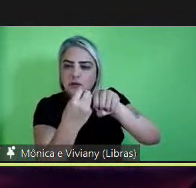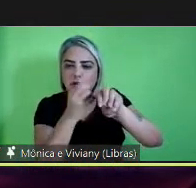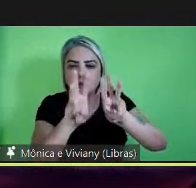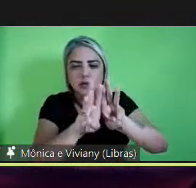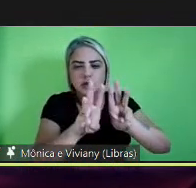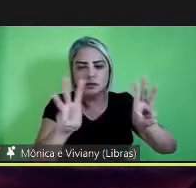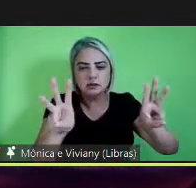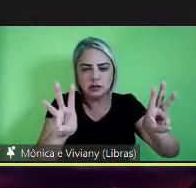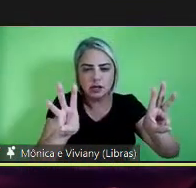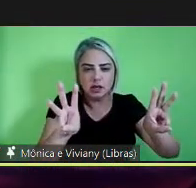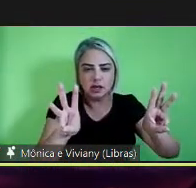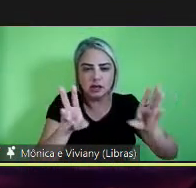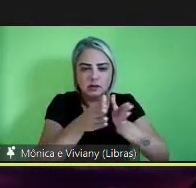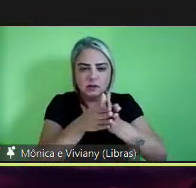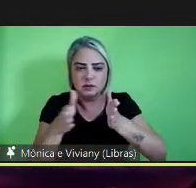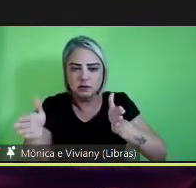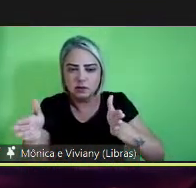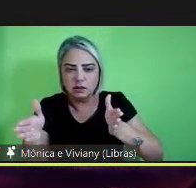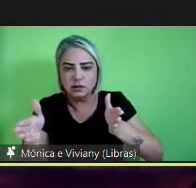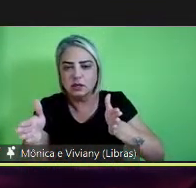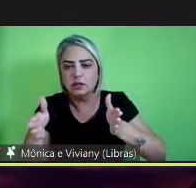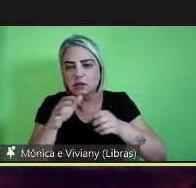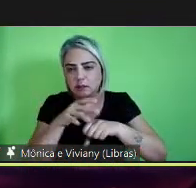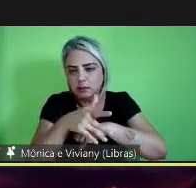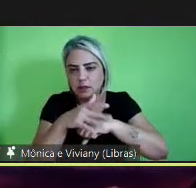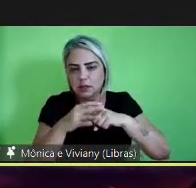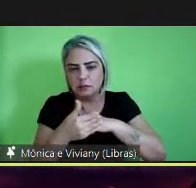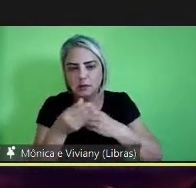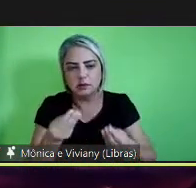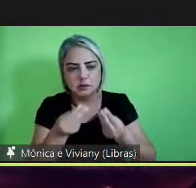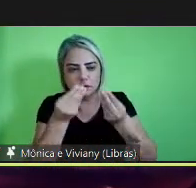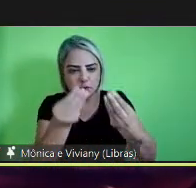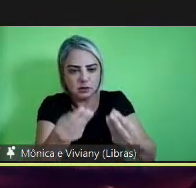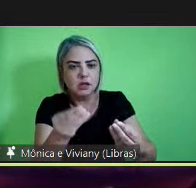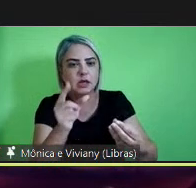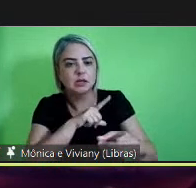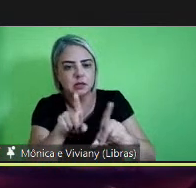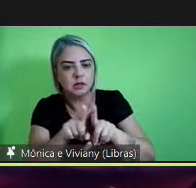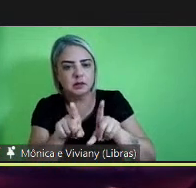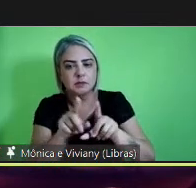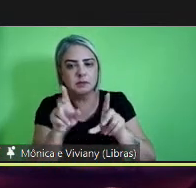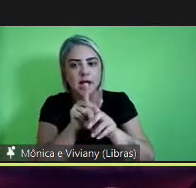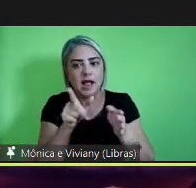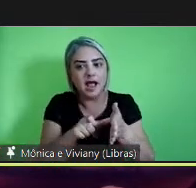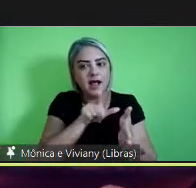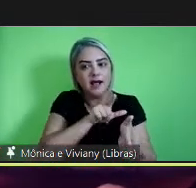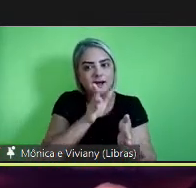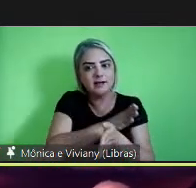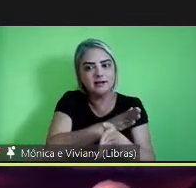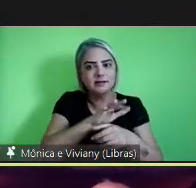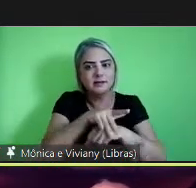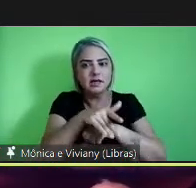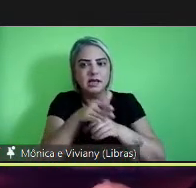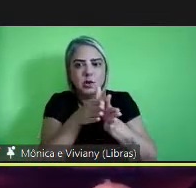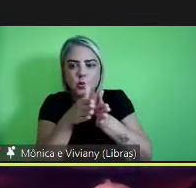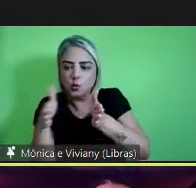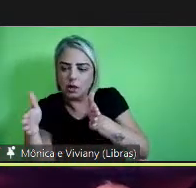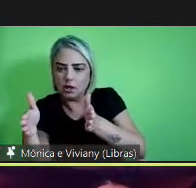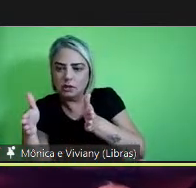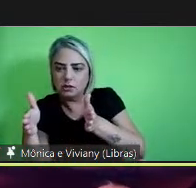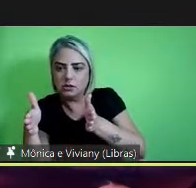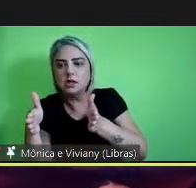you has been pre-pandemic, during pandemic, and I suspect very much